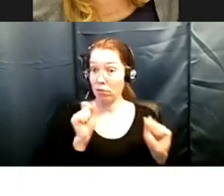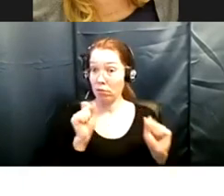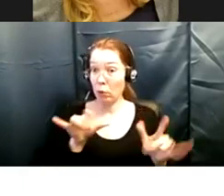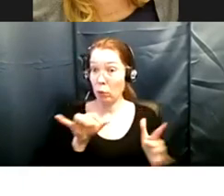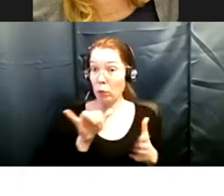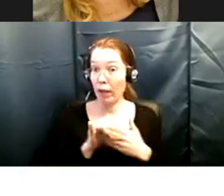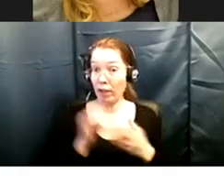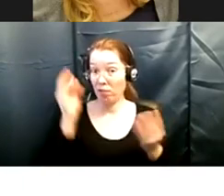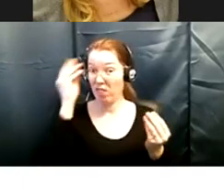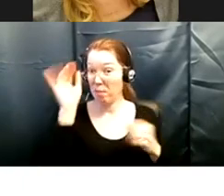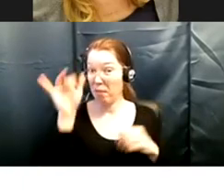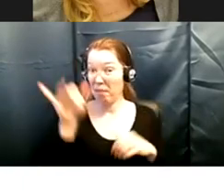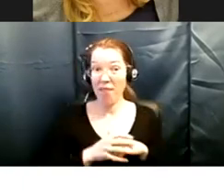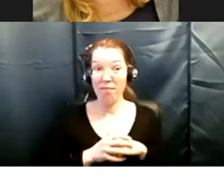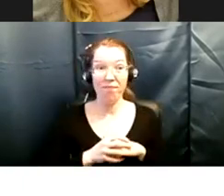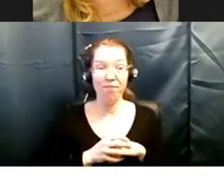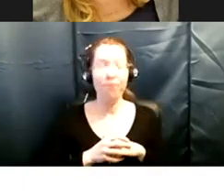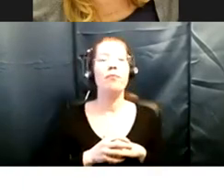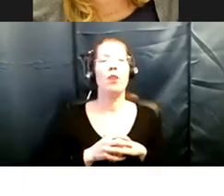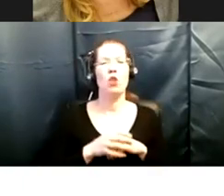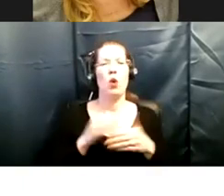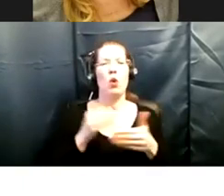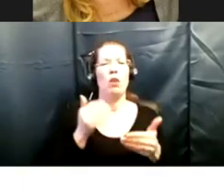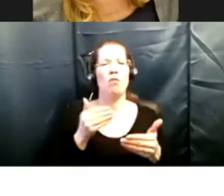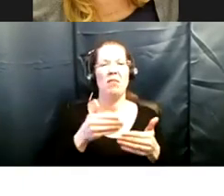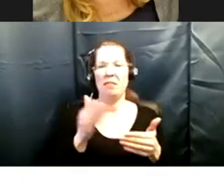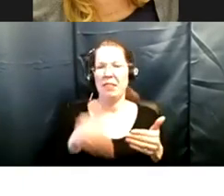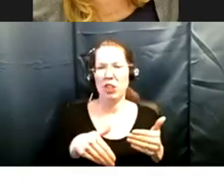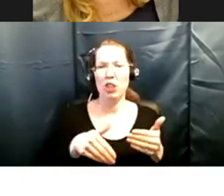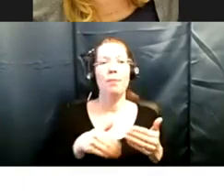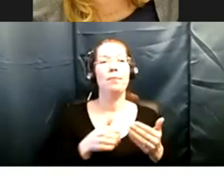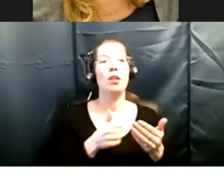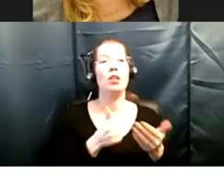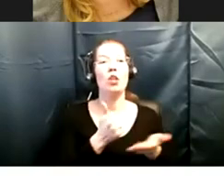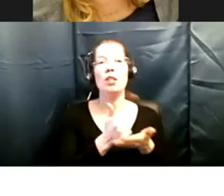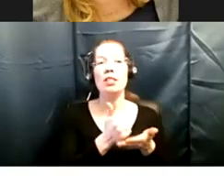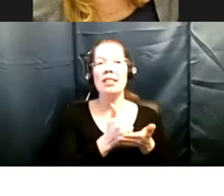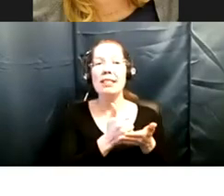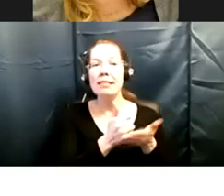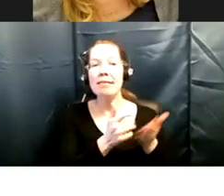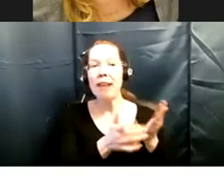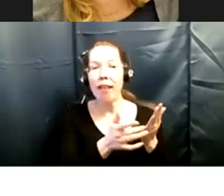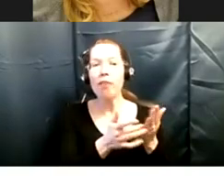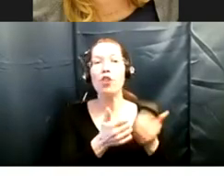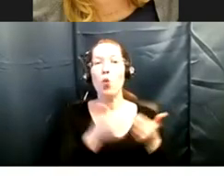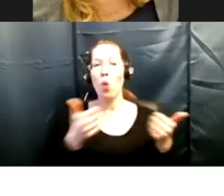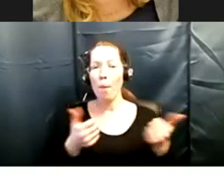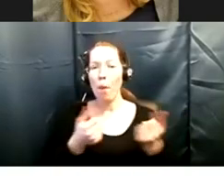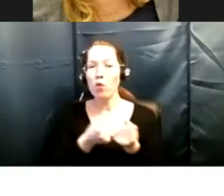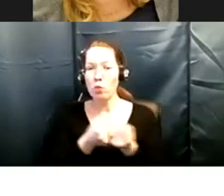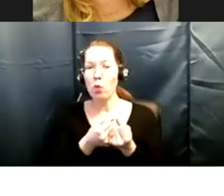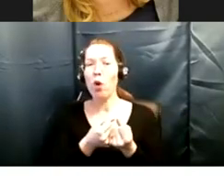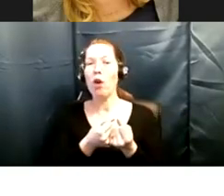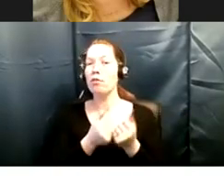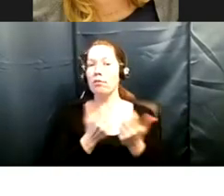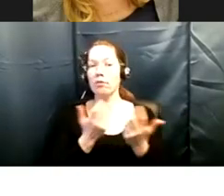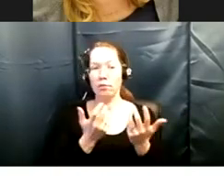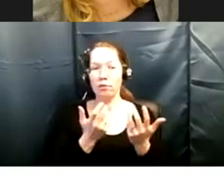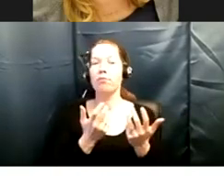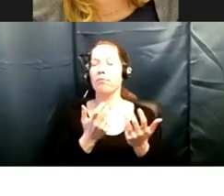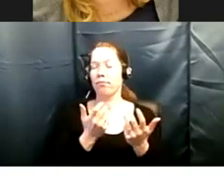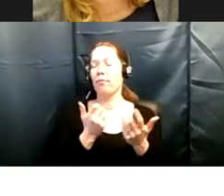All right, quick wrap up here. Assistive technology and remote supports provide a way to fill